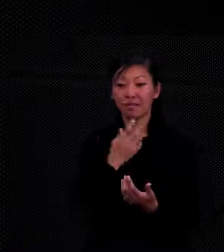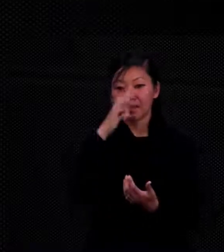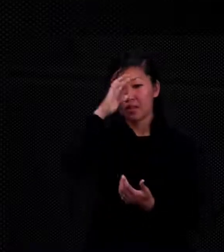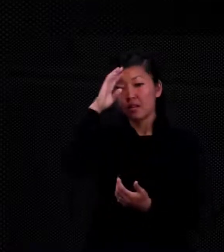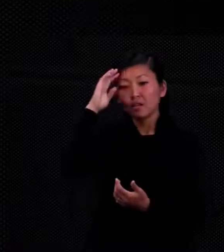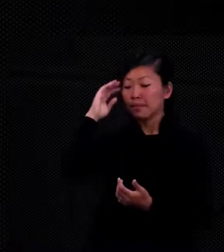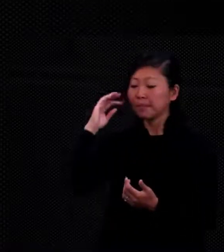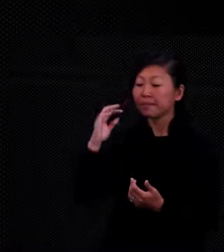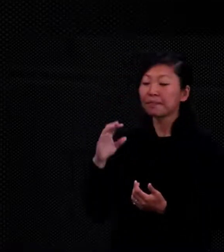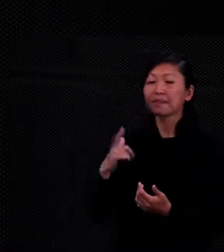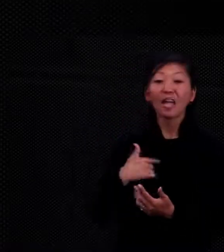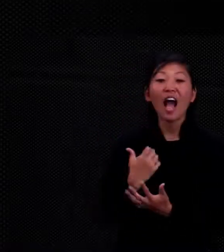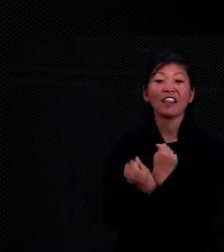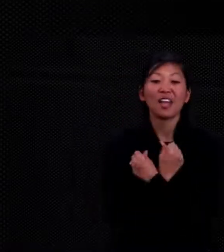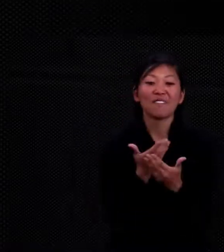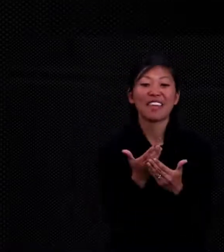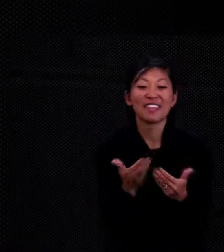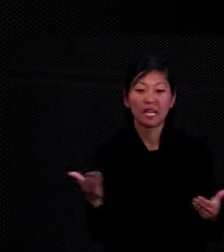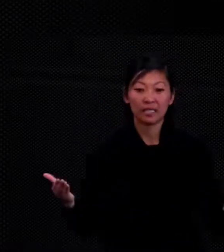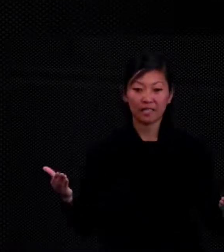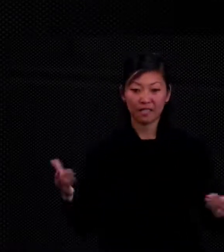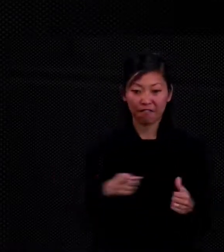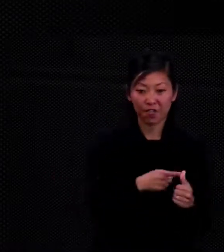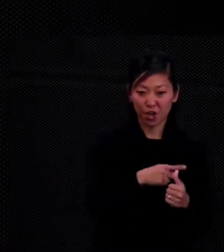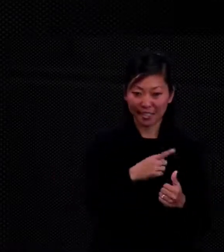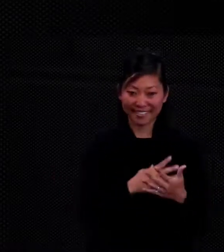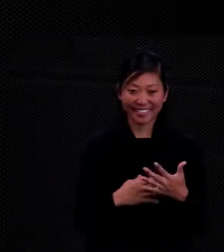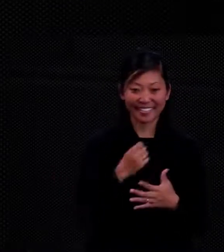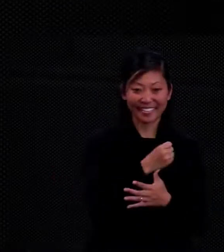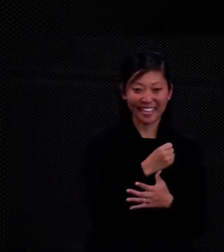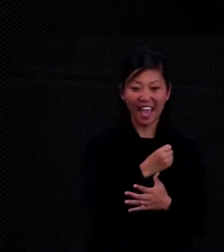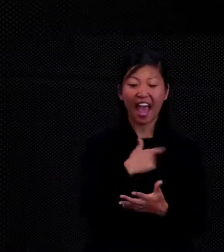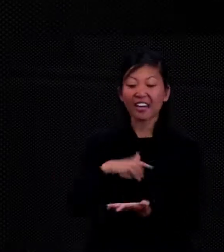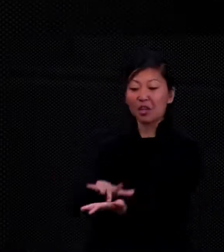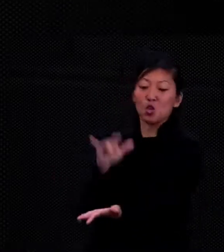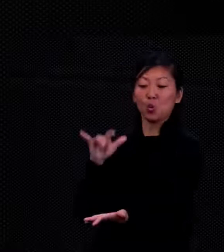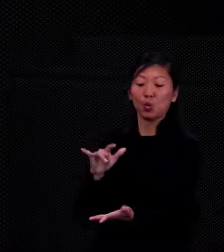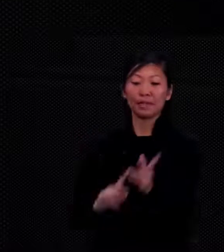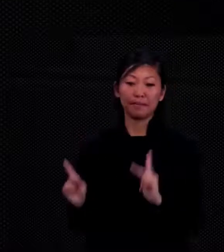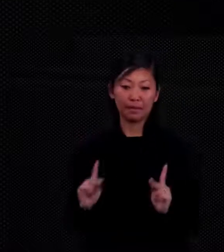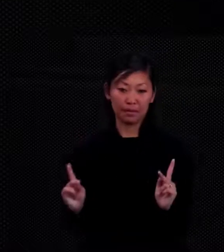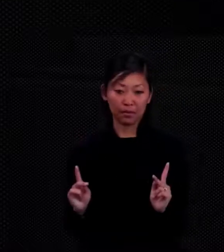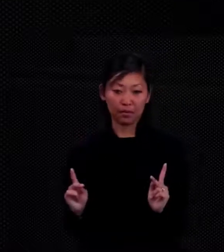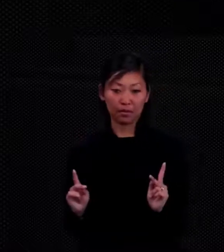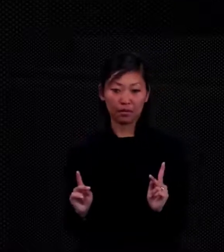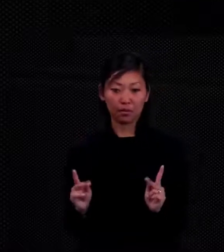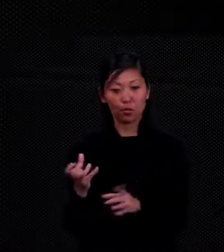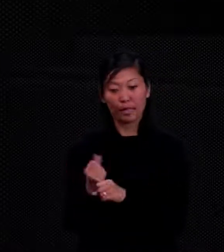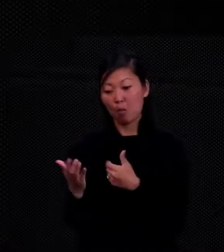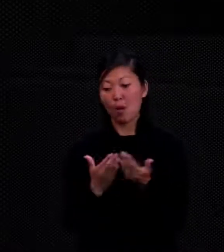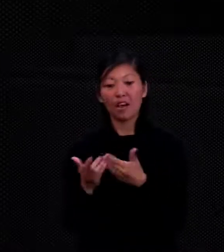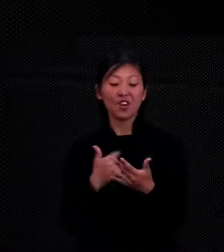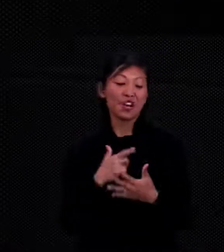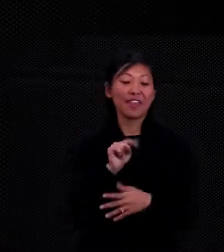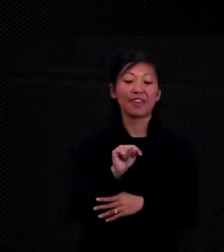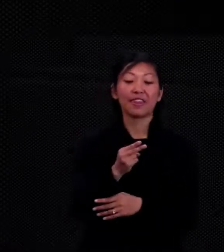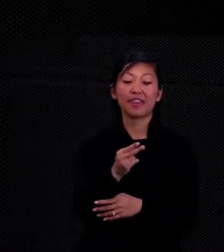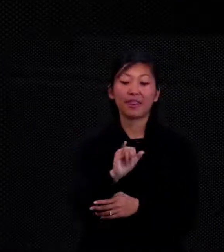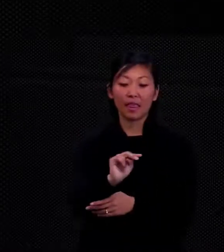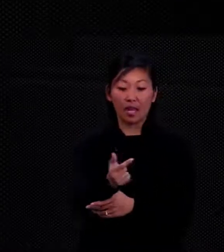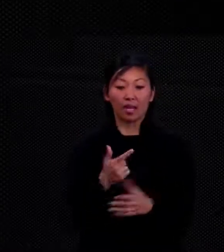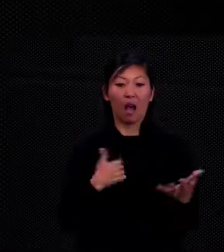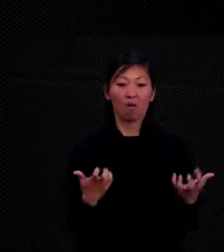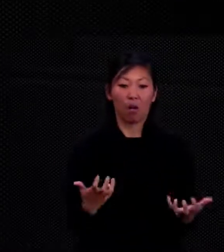Instead, I love things and use people and even the Lord to get them. My heart has